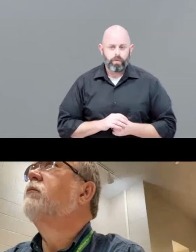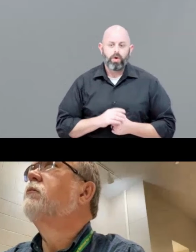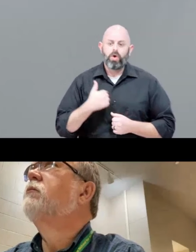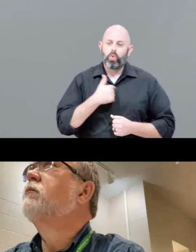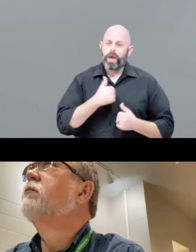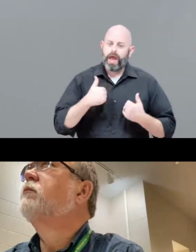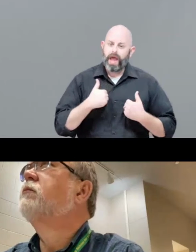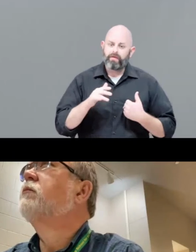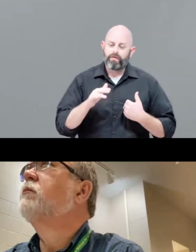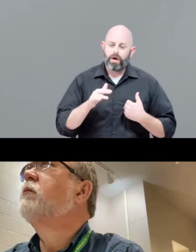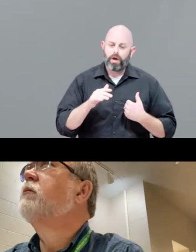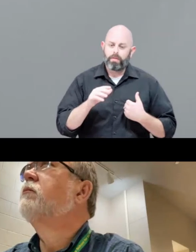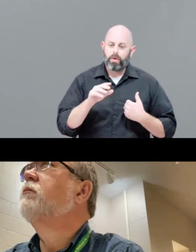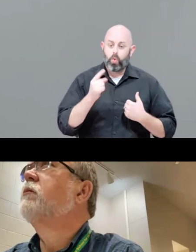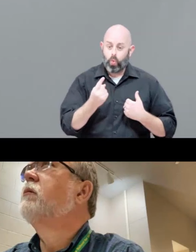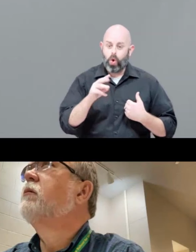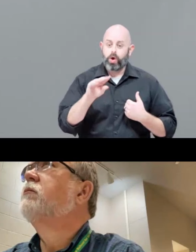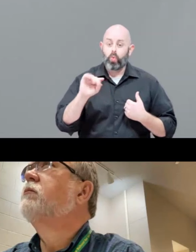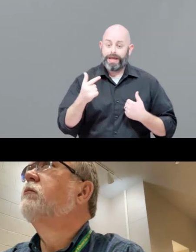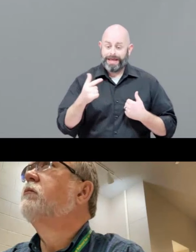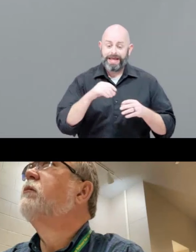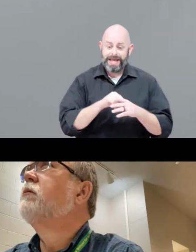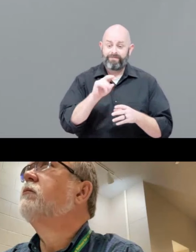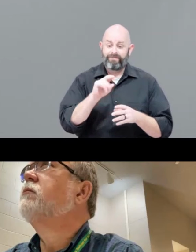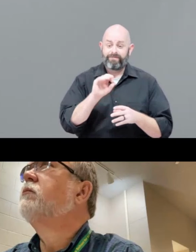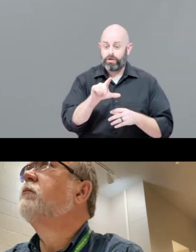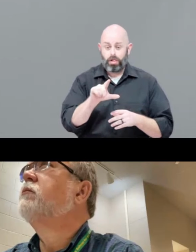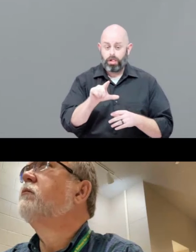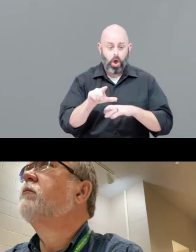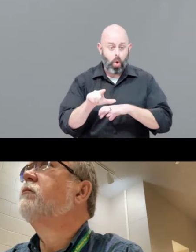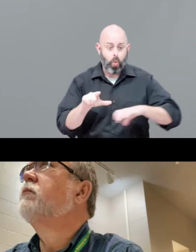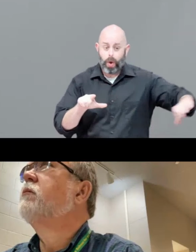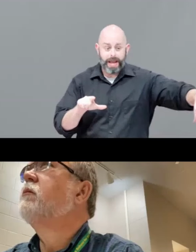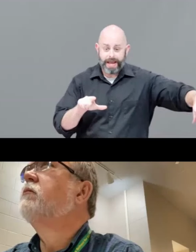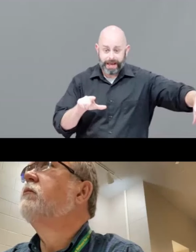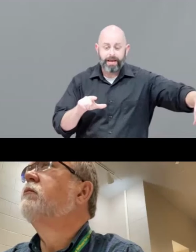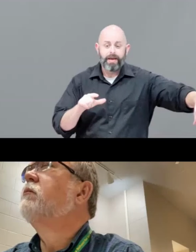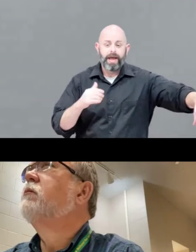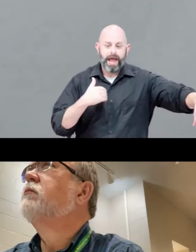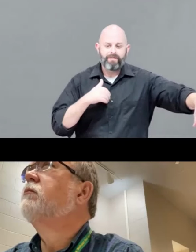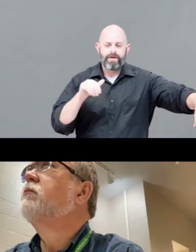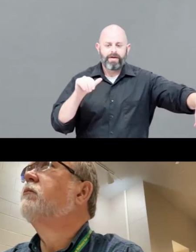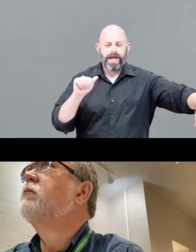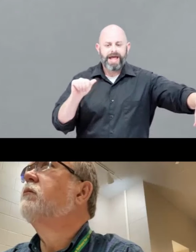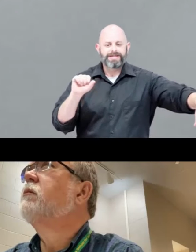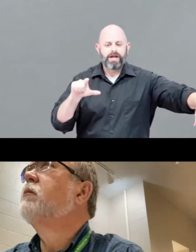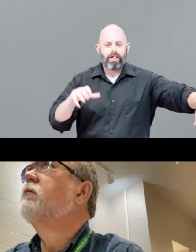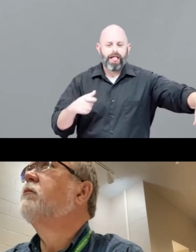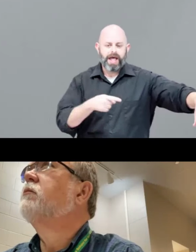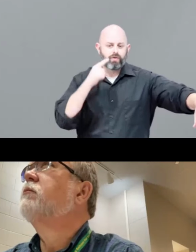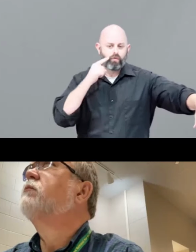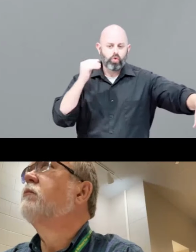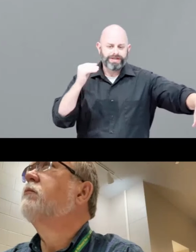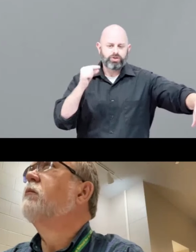We have a wing in Vestal, where we actually have our ASL classes for